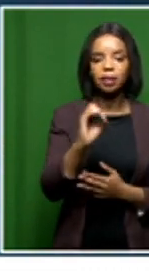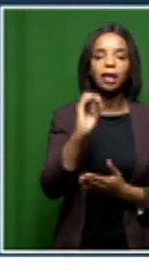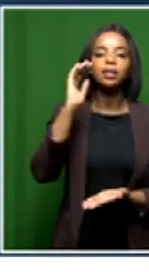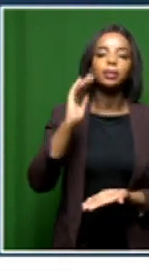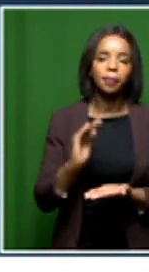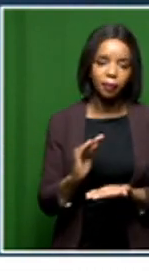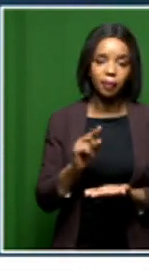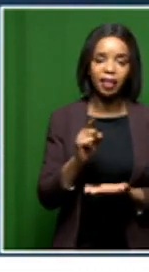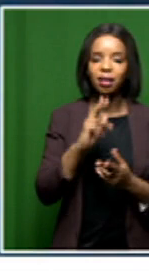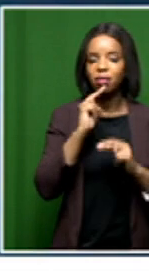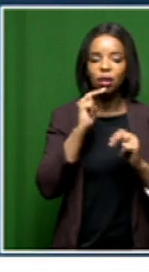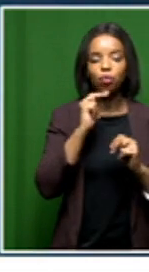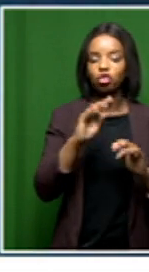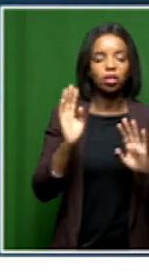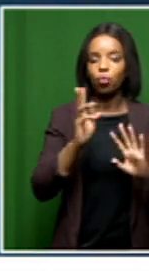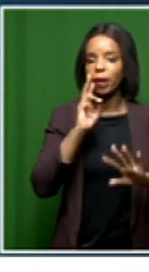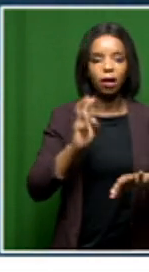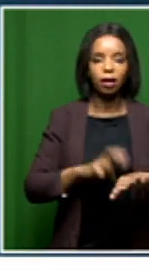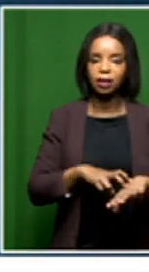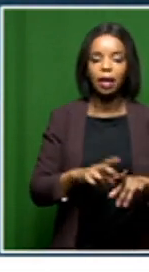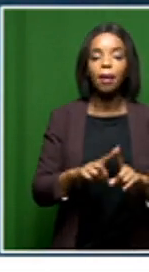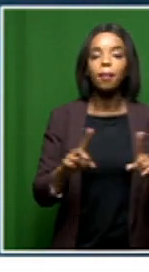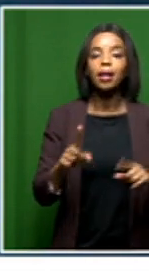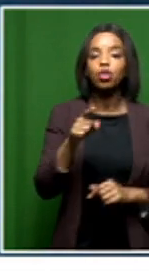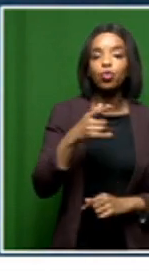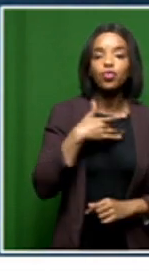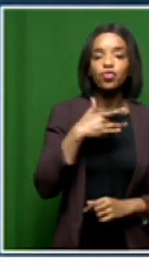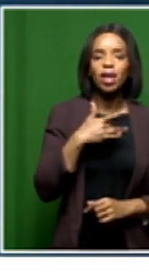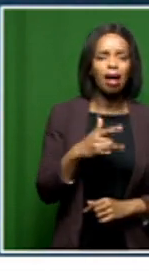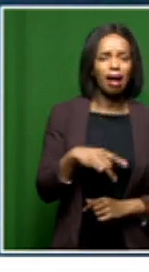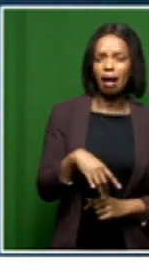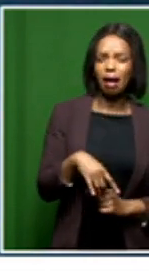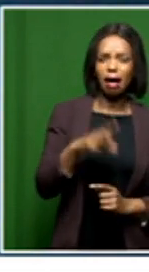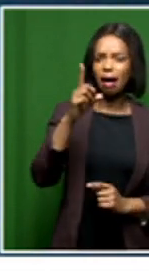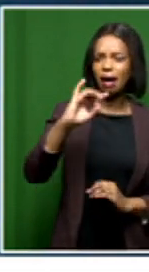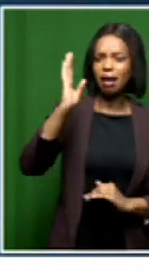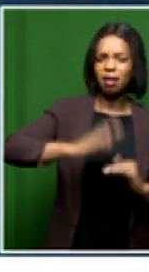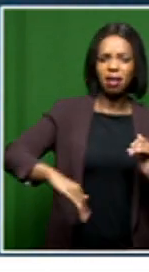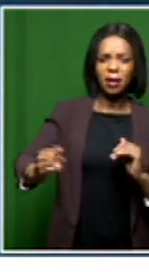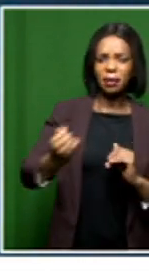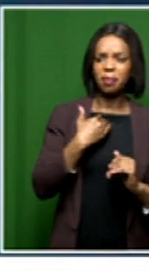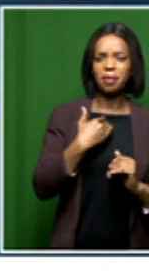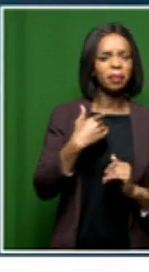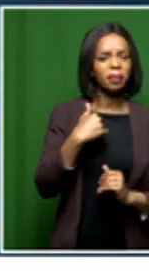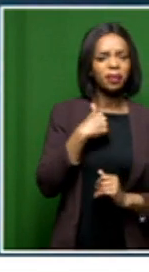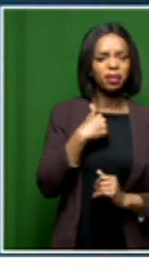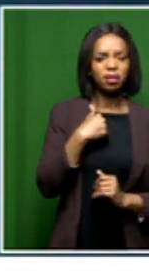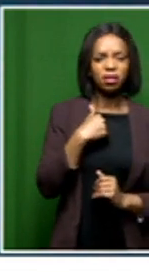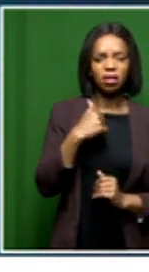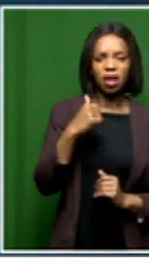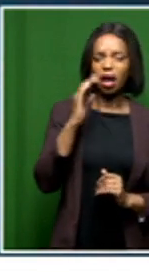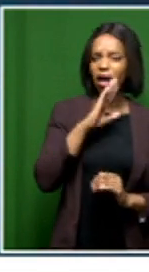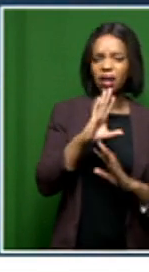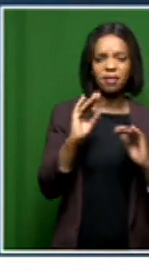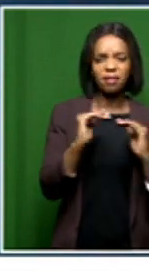non-negotiable. And again, if you feel that you have been unfairly issued with an infringement, you do have an option